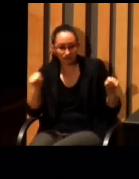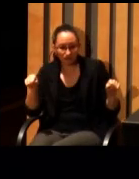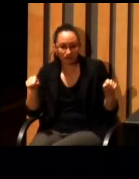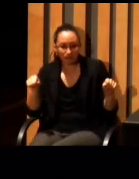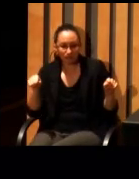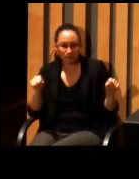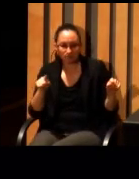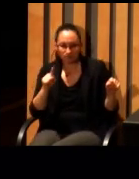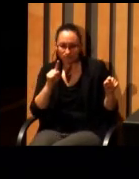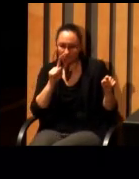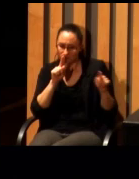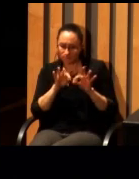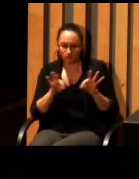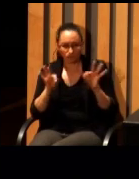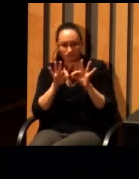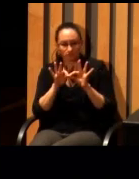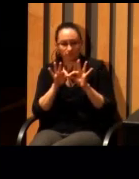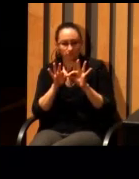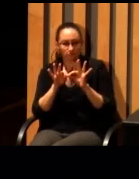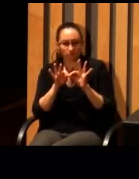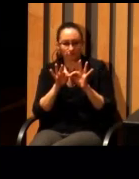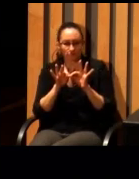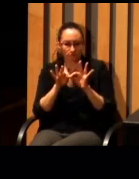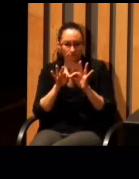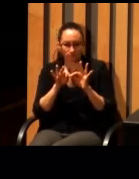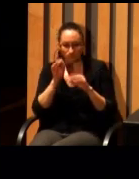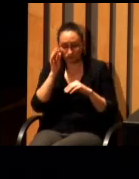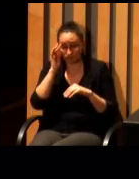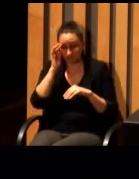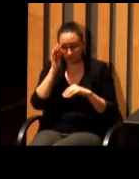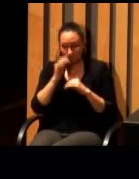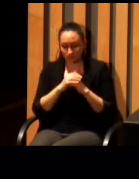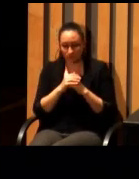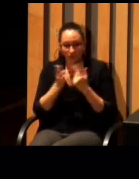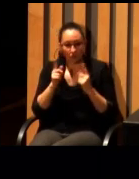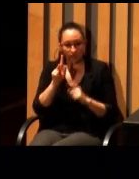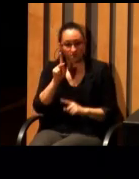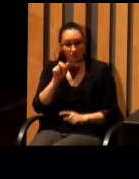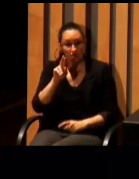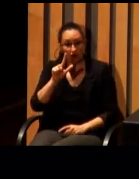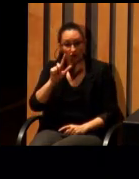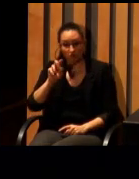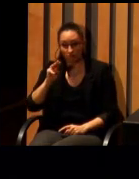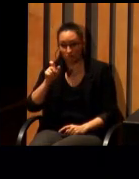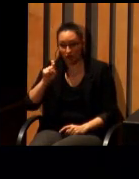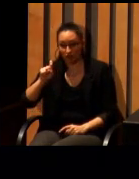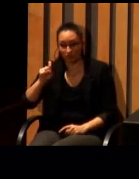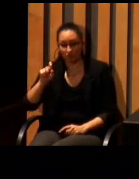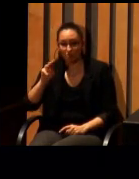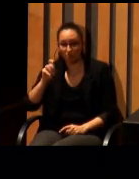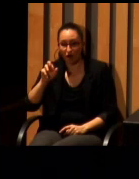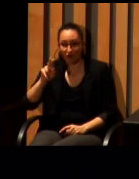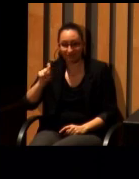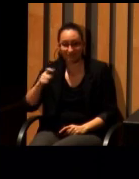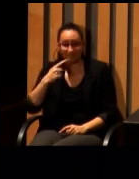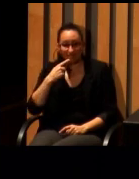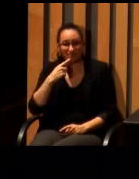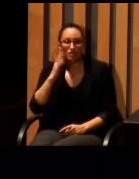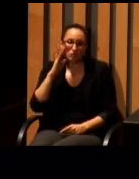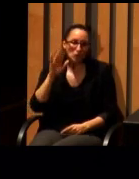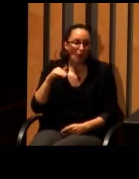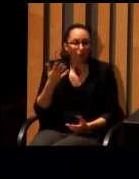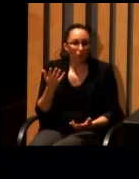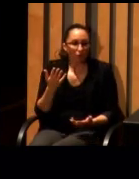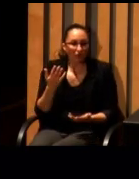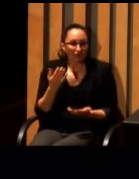lot. There was a moment, you know, when Karl Marx said, well, look, you know, the economy, the economics of it determines